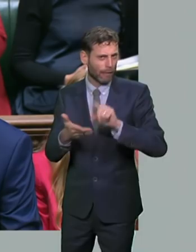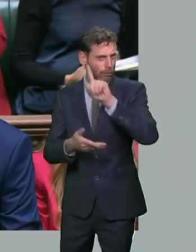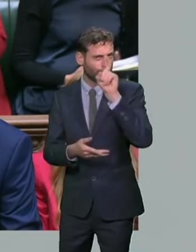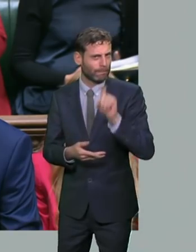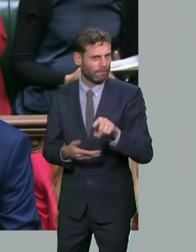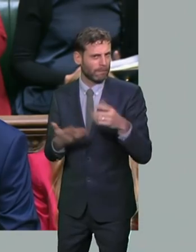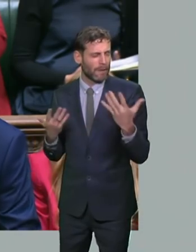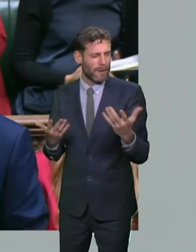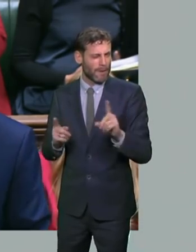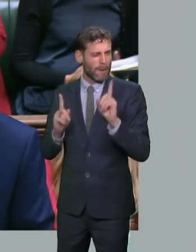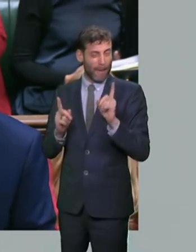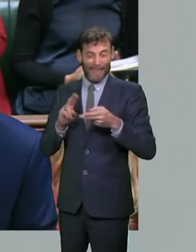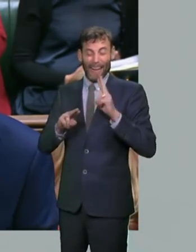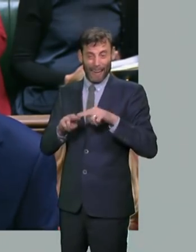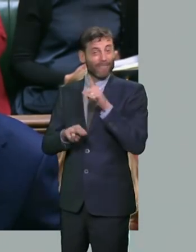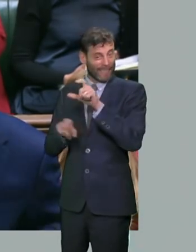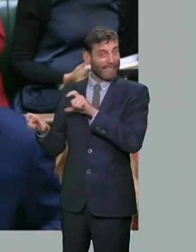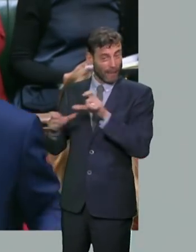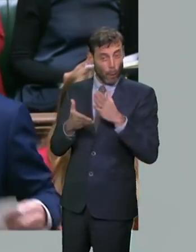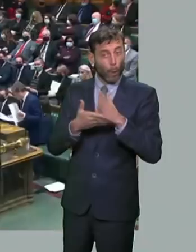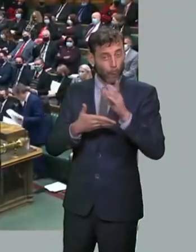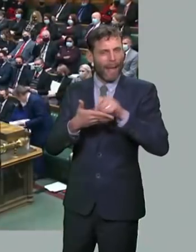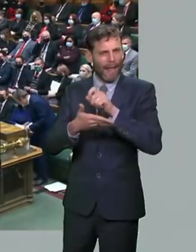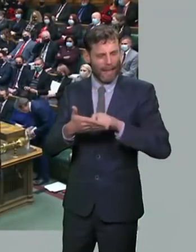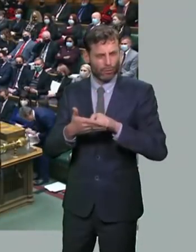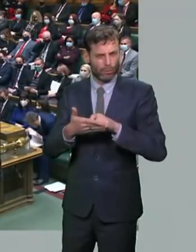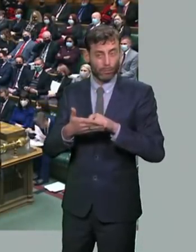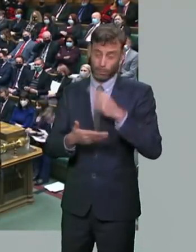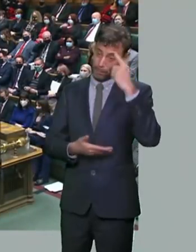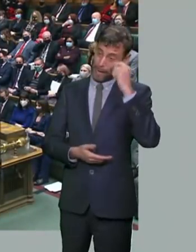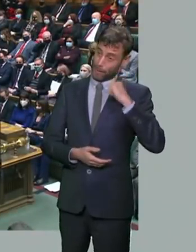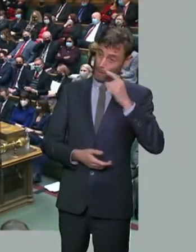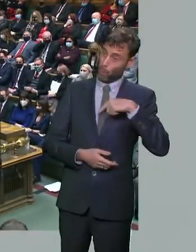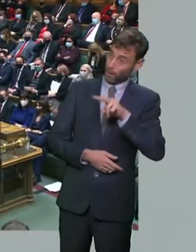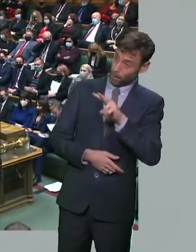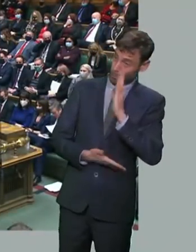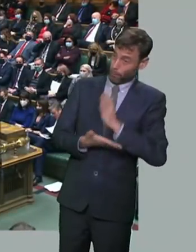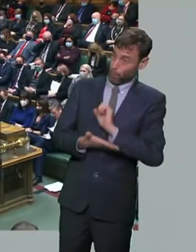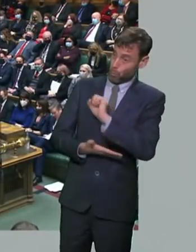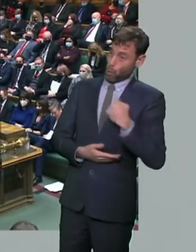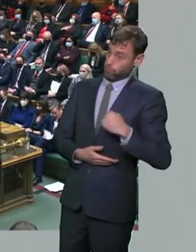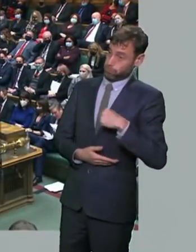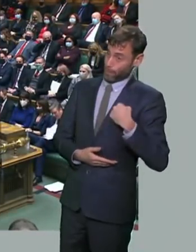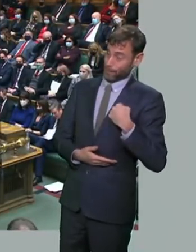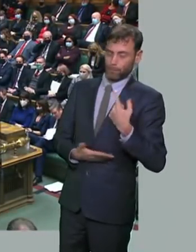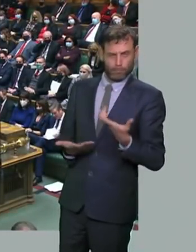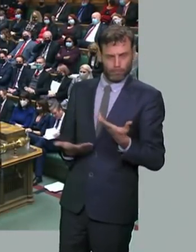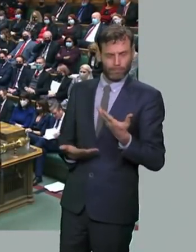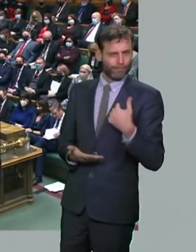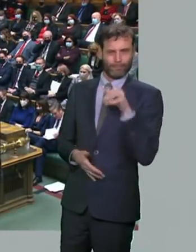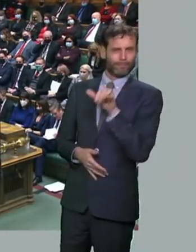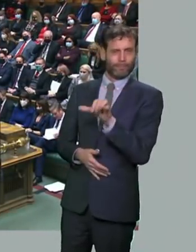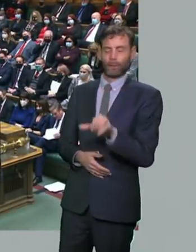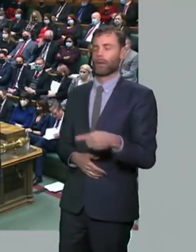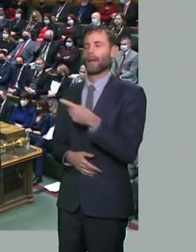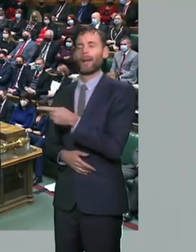anyone to take him and his promises seriously? Prime Minister! Mr. Speaker, yet again he raises the